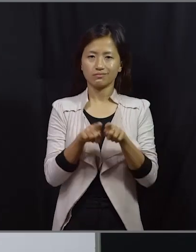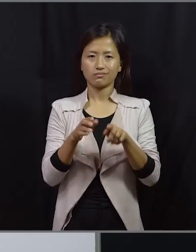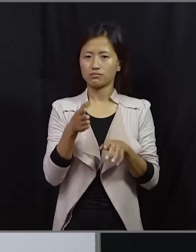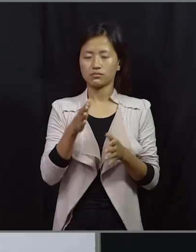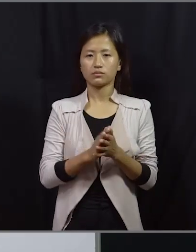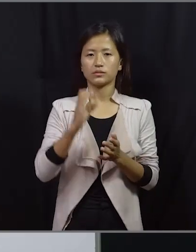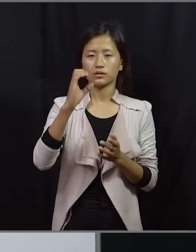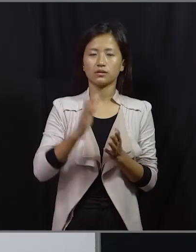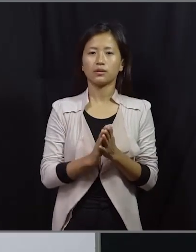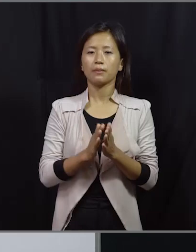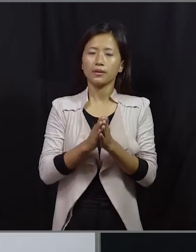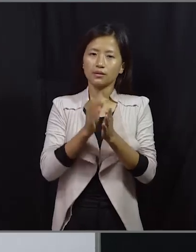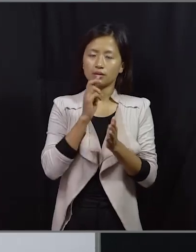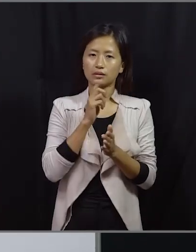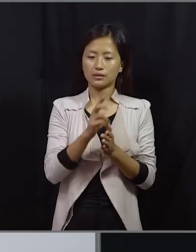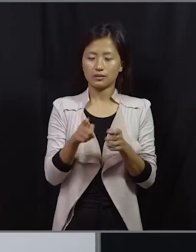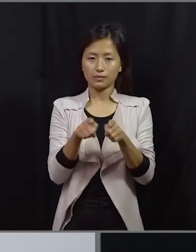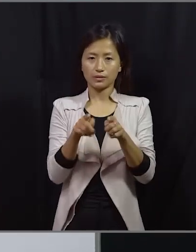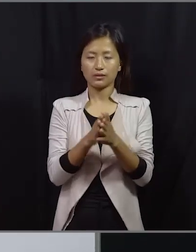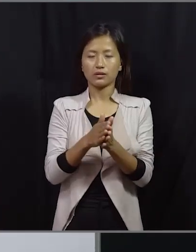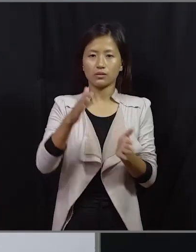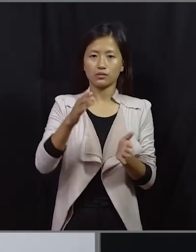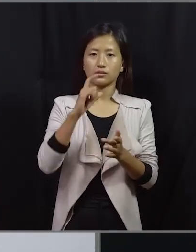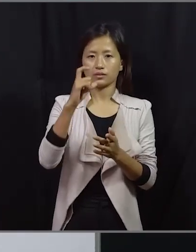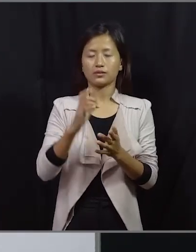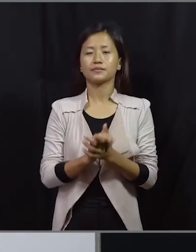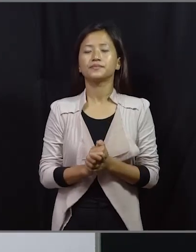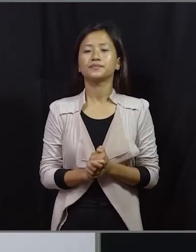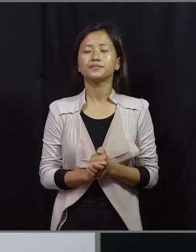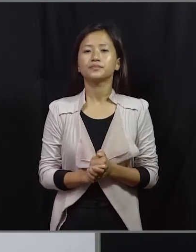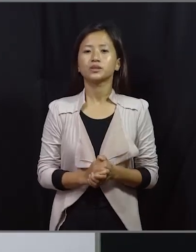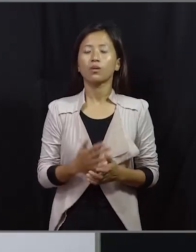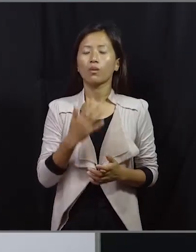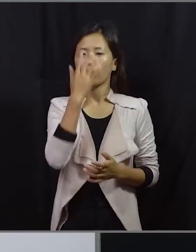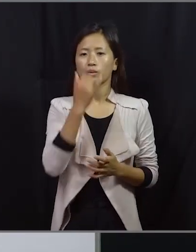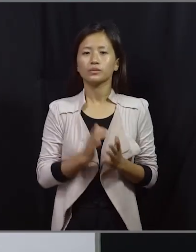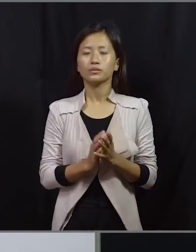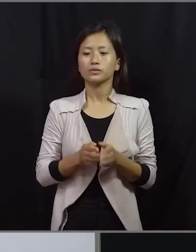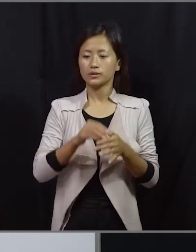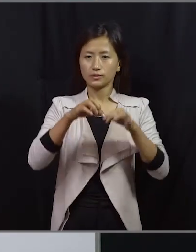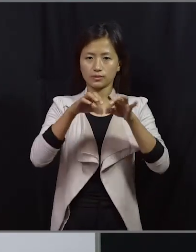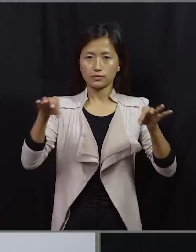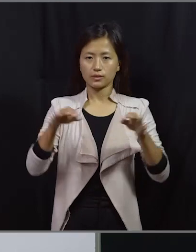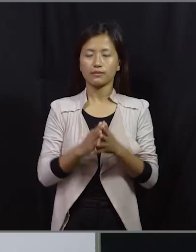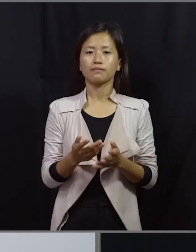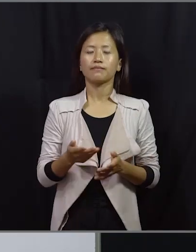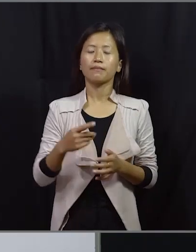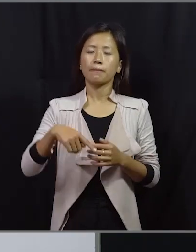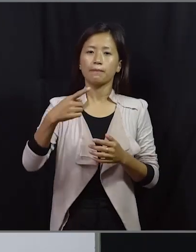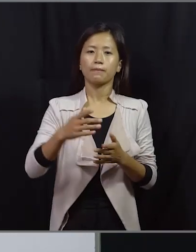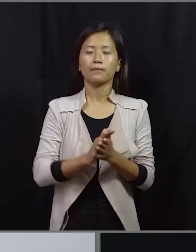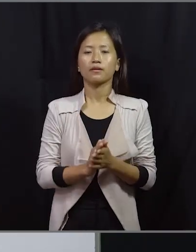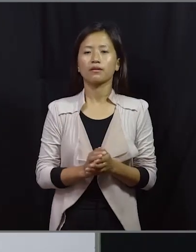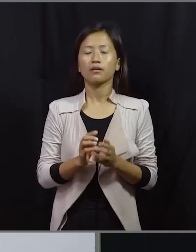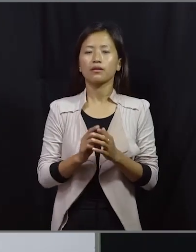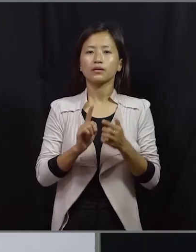bit longer, no? C, and followed by a line. I'll explain to you why we are putting this line later. Okay, so here X is a subset